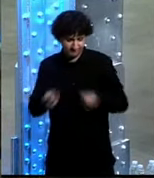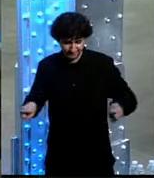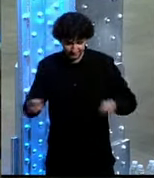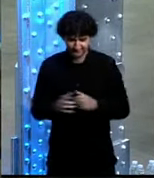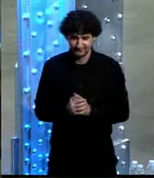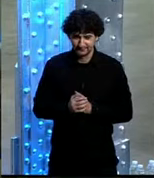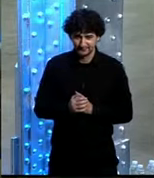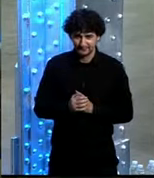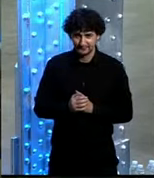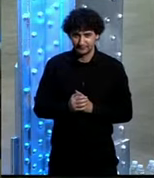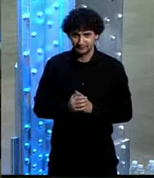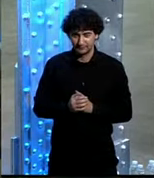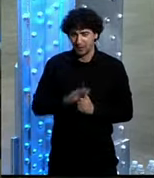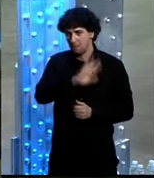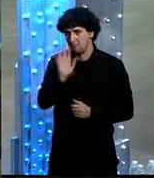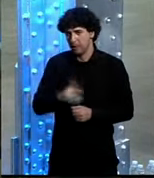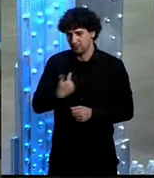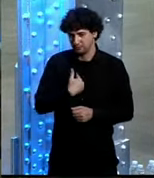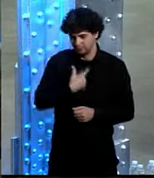you can race